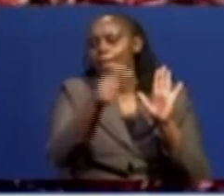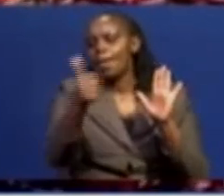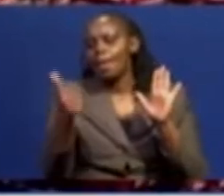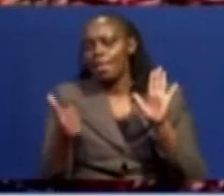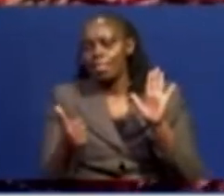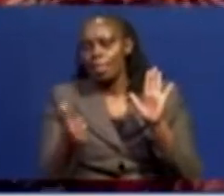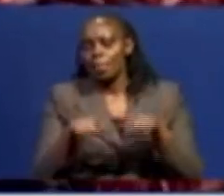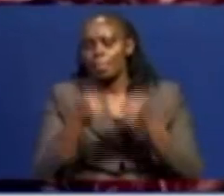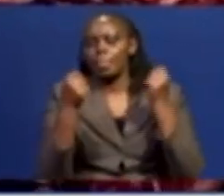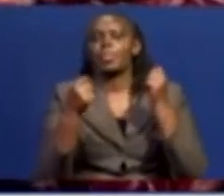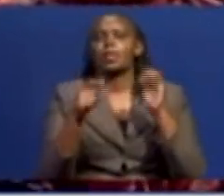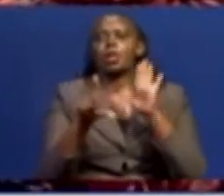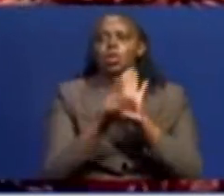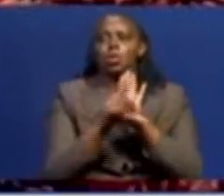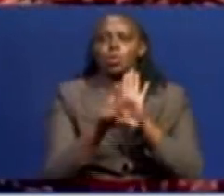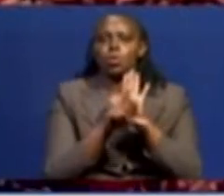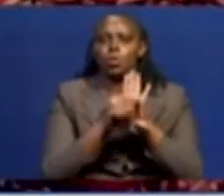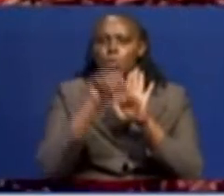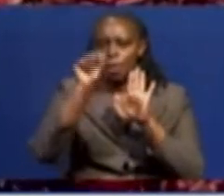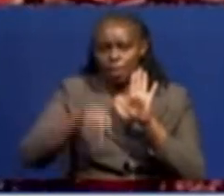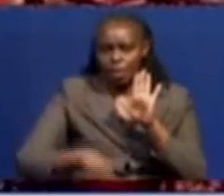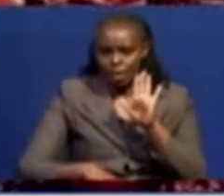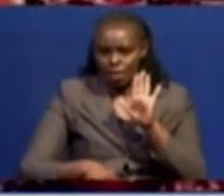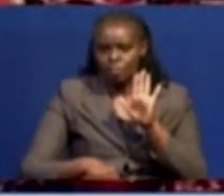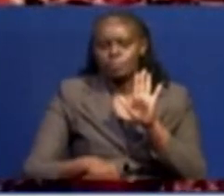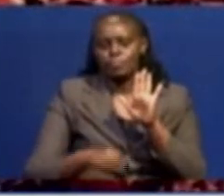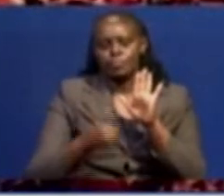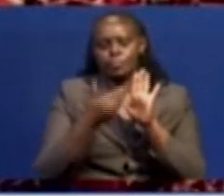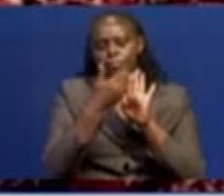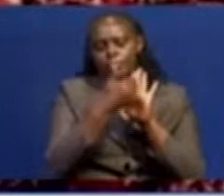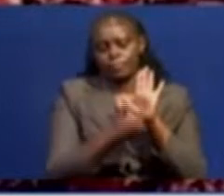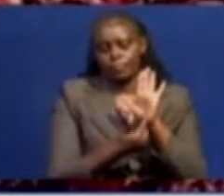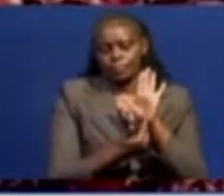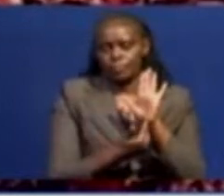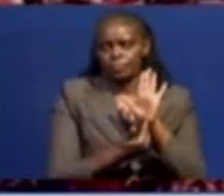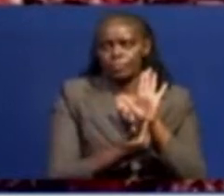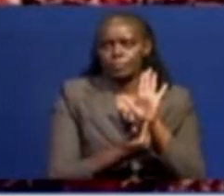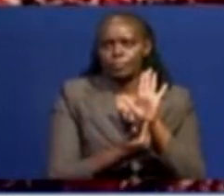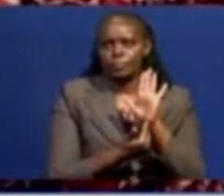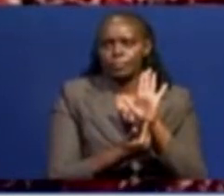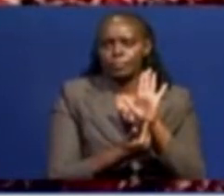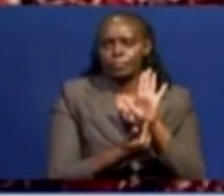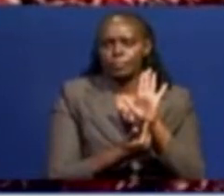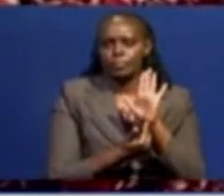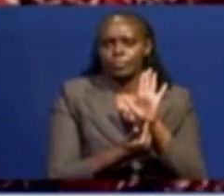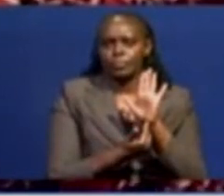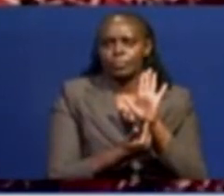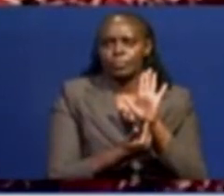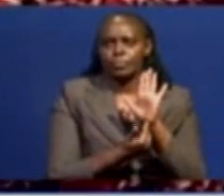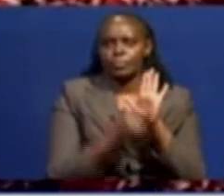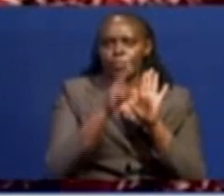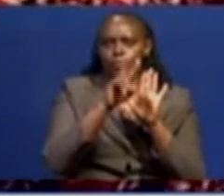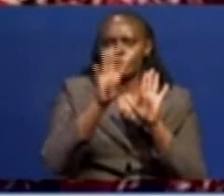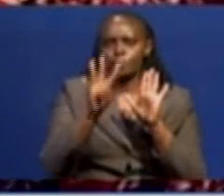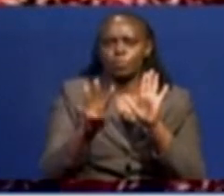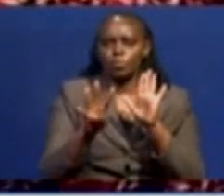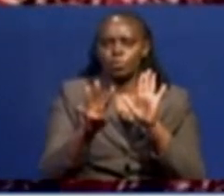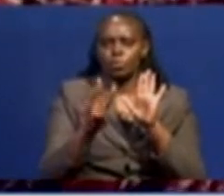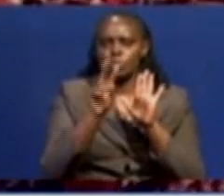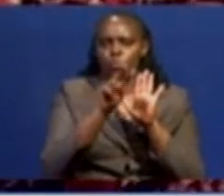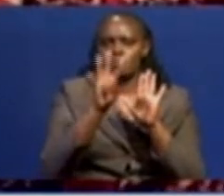that amount that violation? Yes. Yes. Just Let's go down on serial